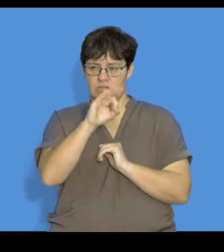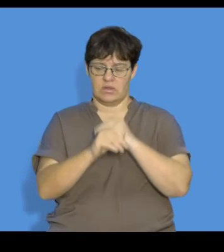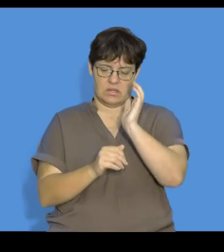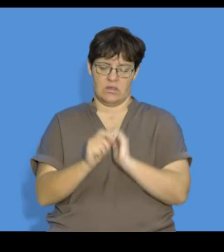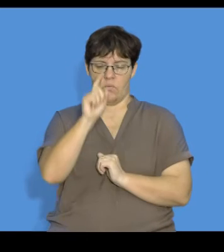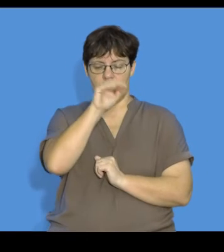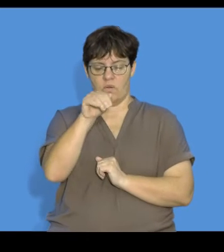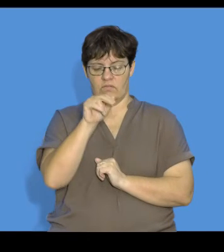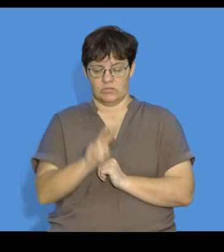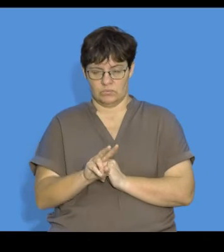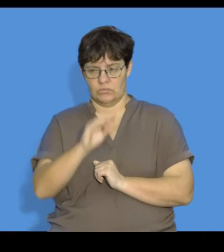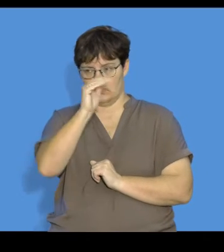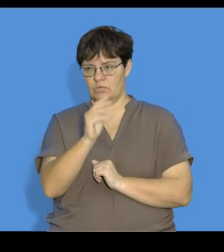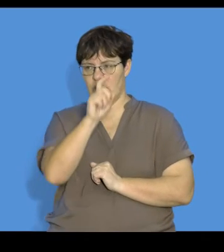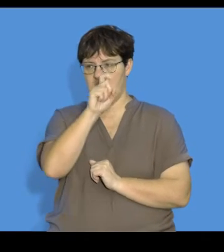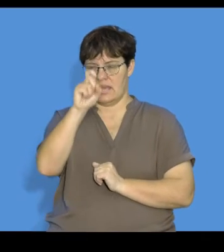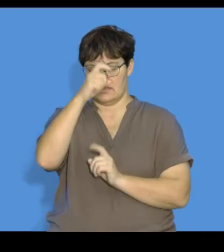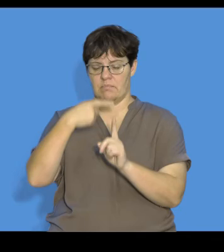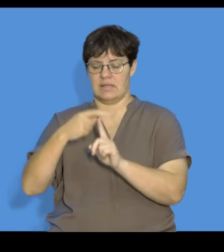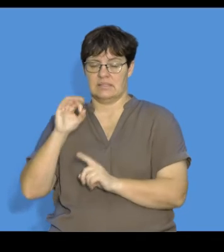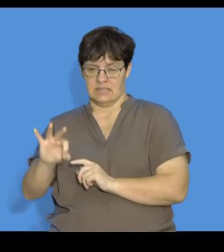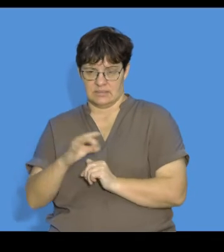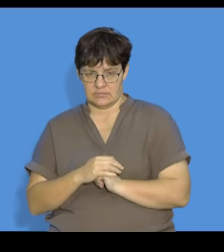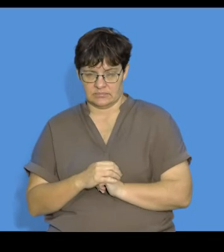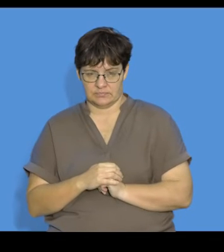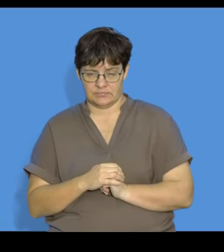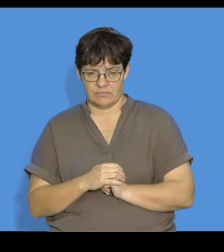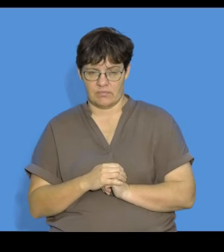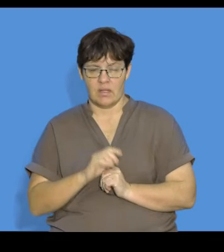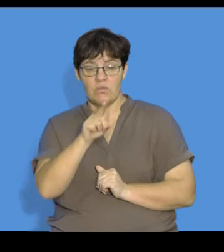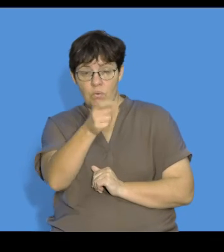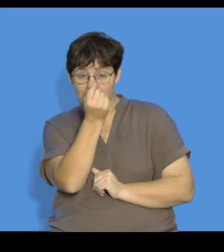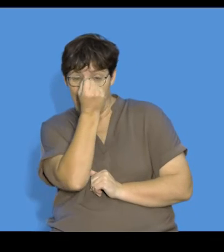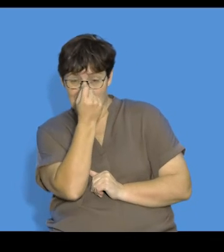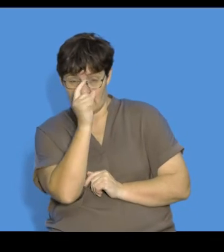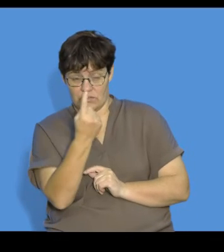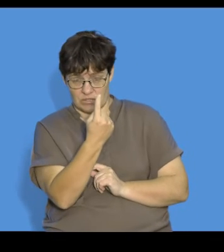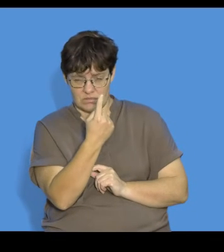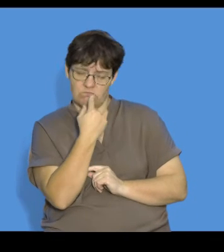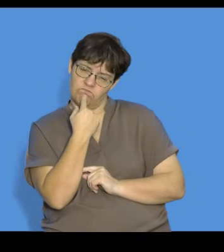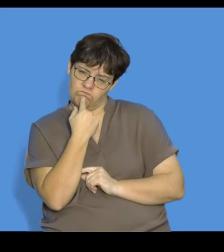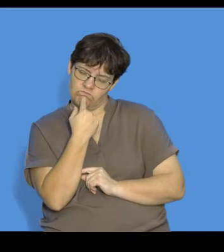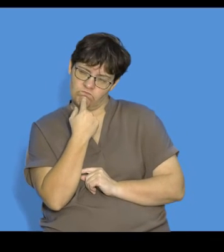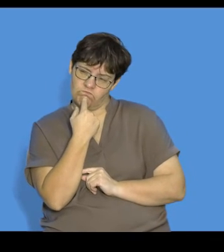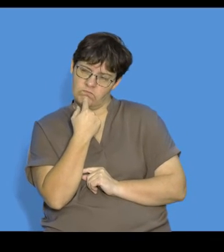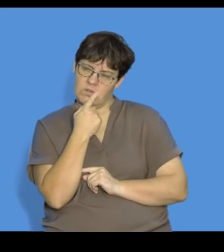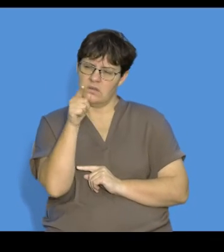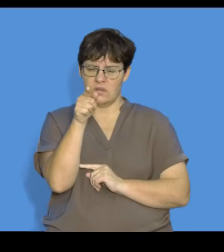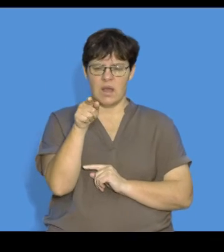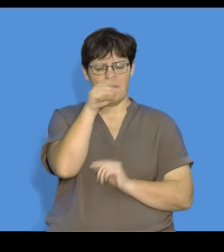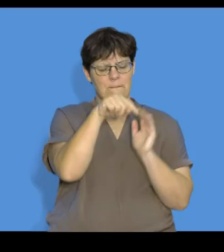2 to the exponent of x plus 3. We first need to understand a few things about